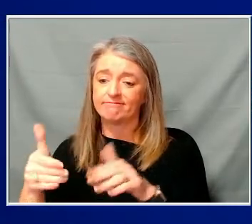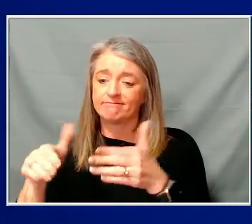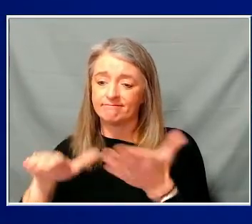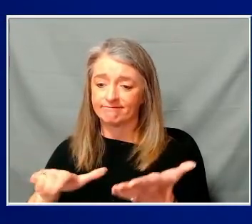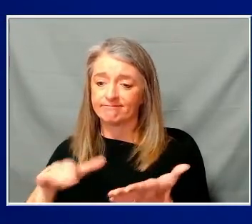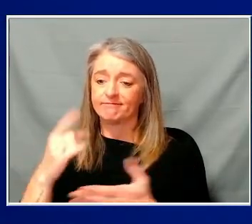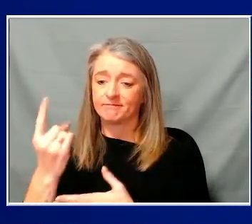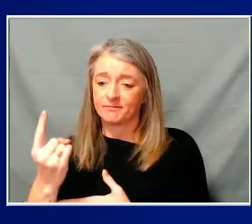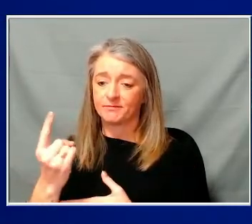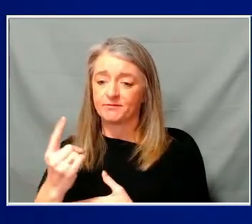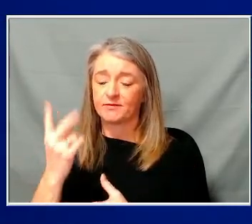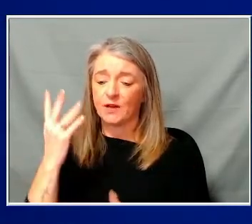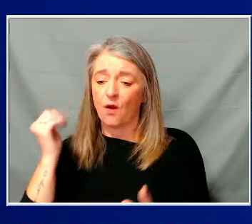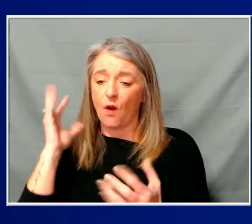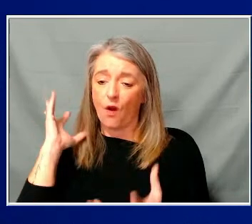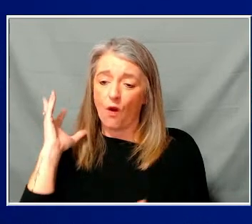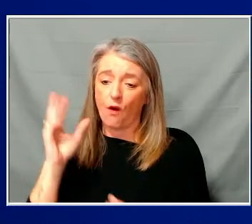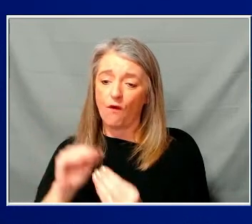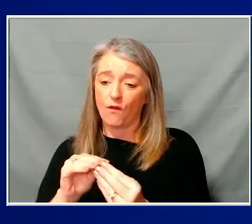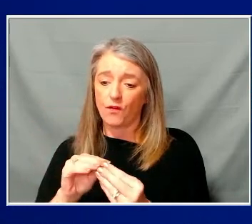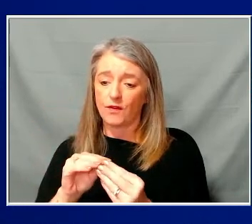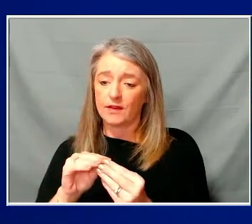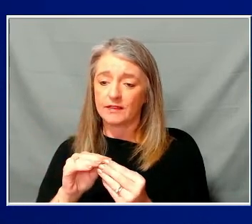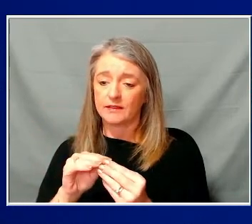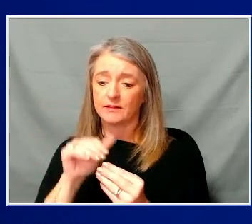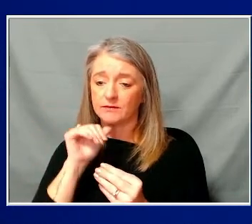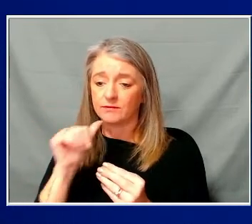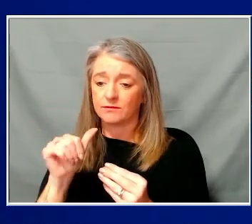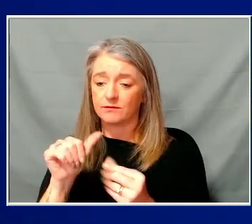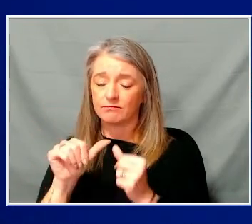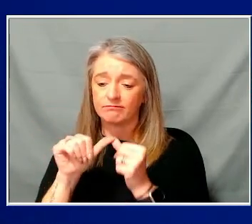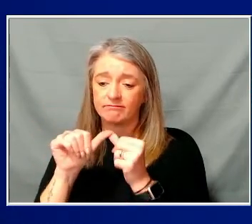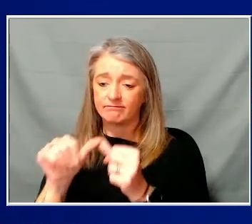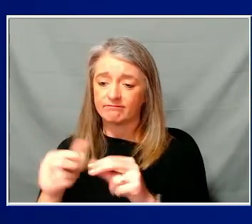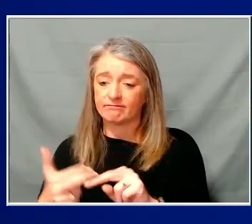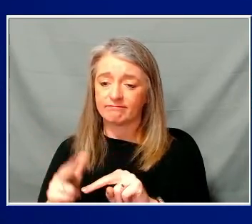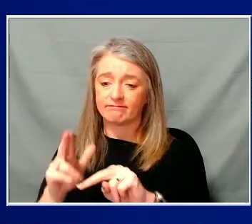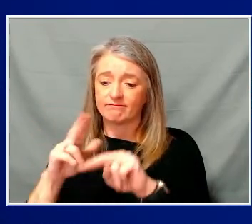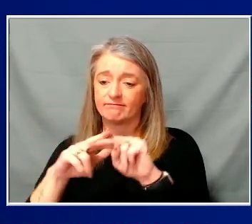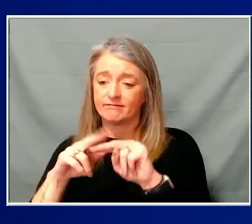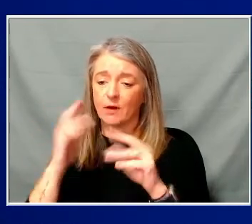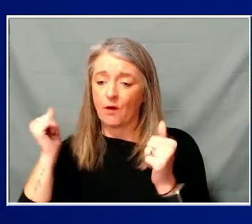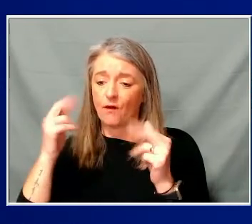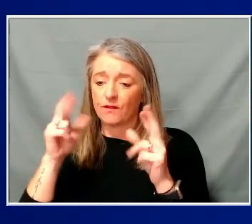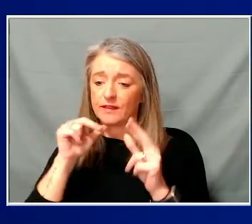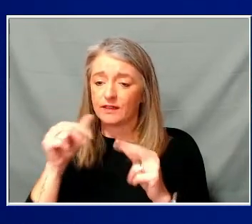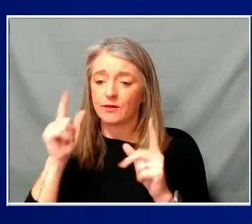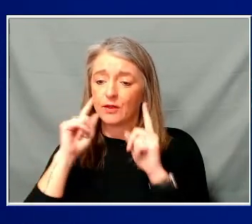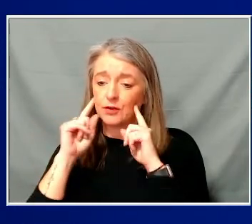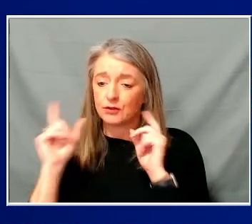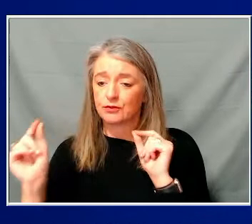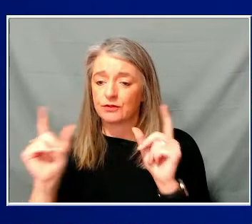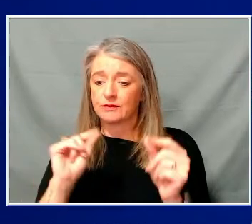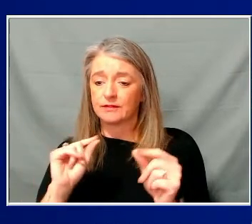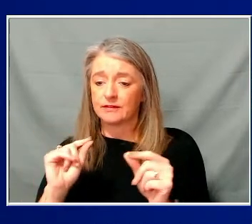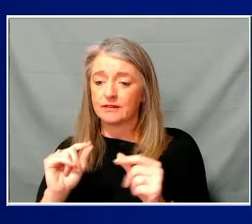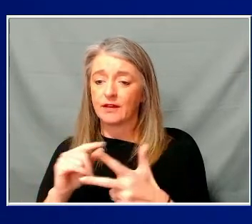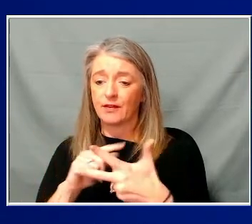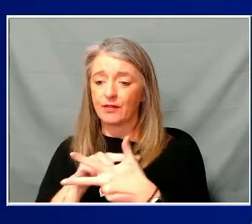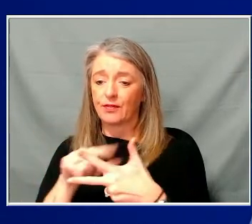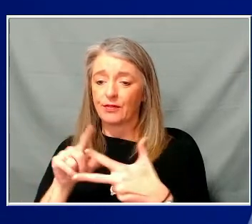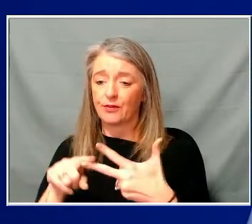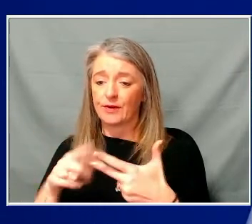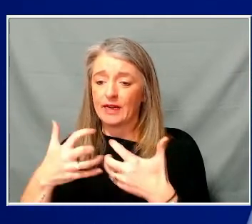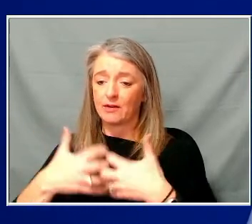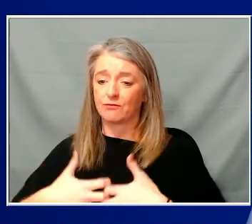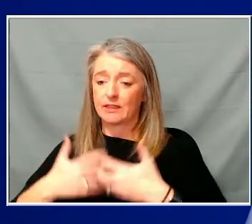overall, hopefully the numbers aren't going to push up too much more, but we know, and as we heard, you know, there's at least 3 major respiratory